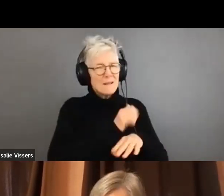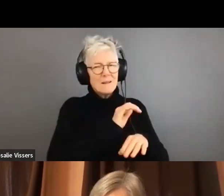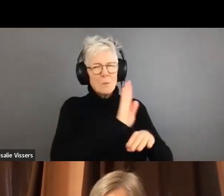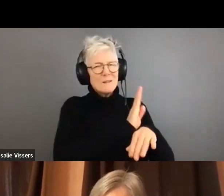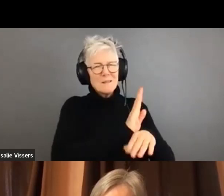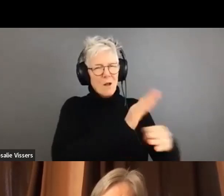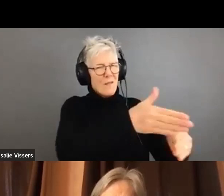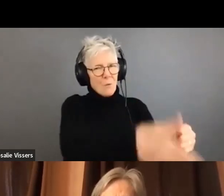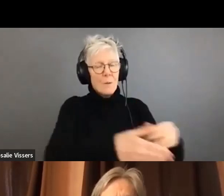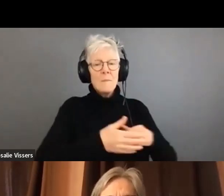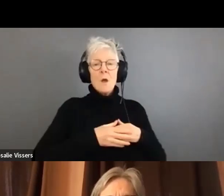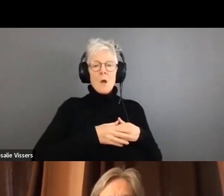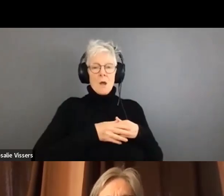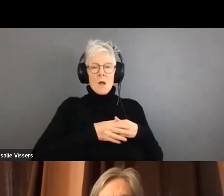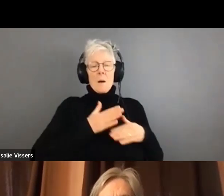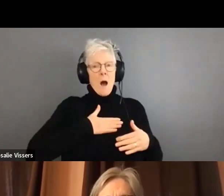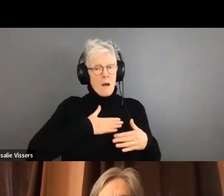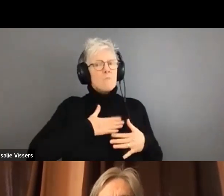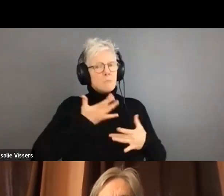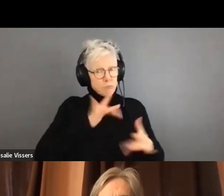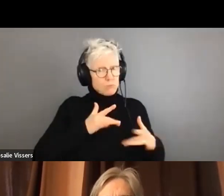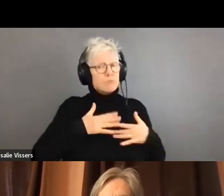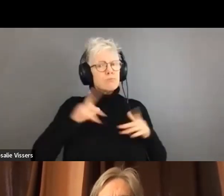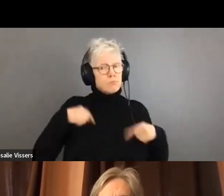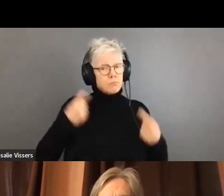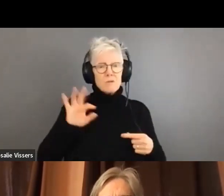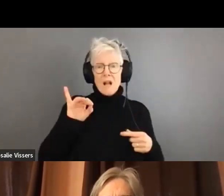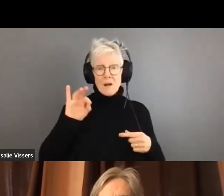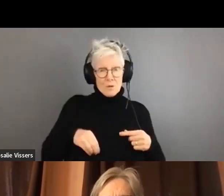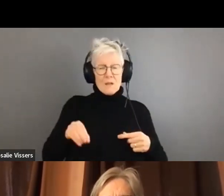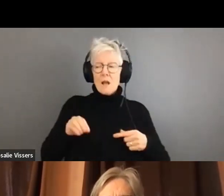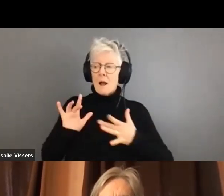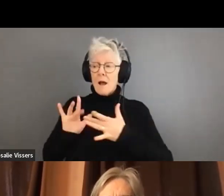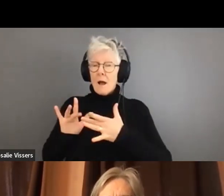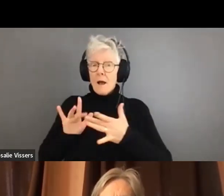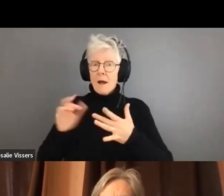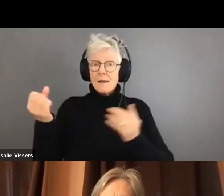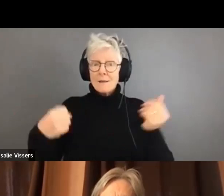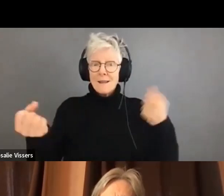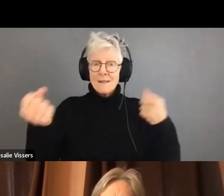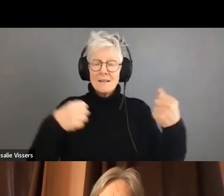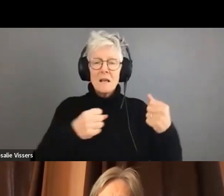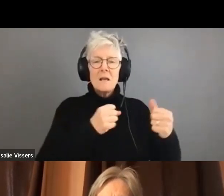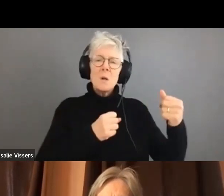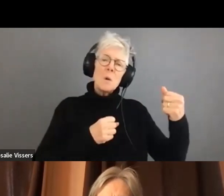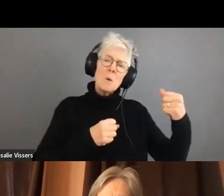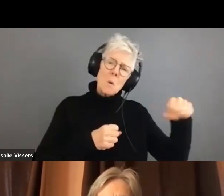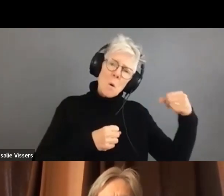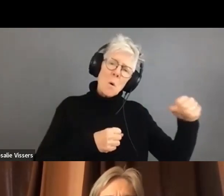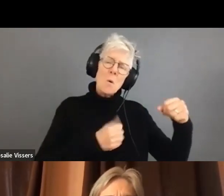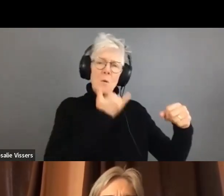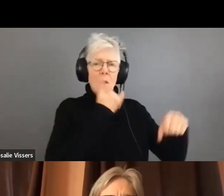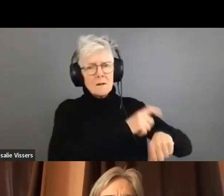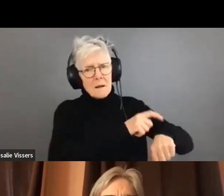say 90% of the people that I've reached out to have said yes. There have some who have said no because of not the right